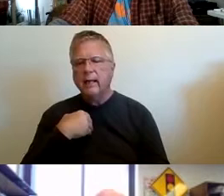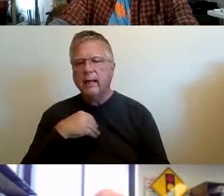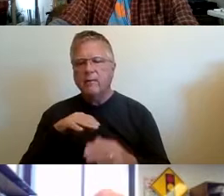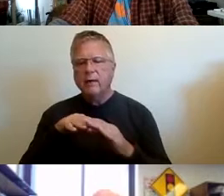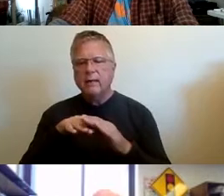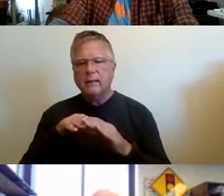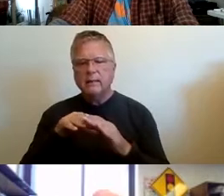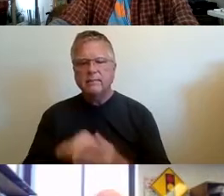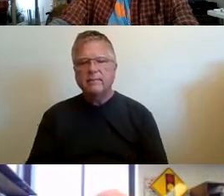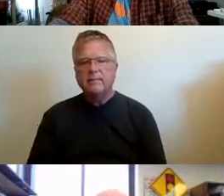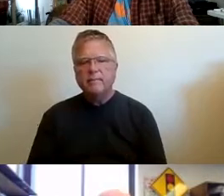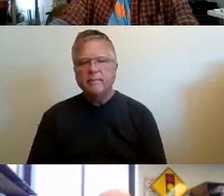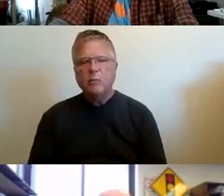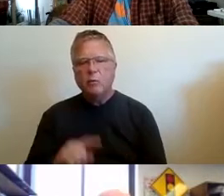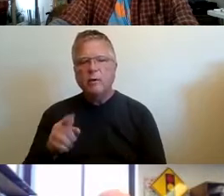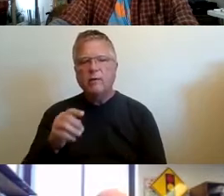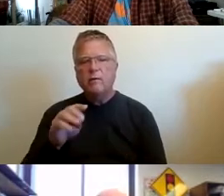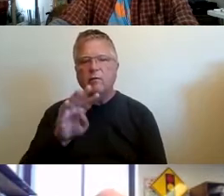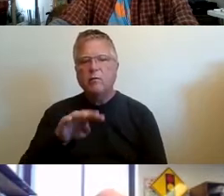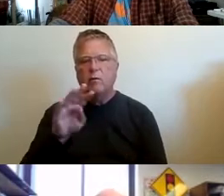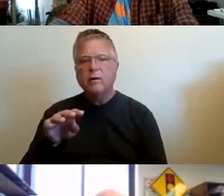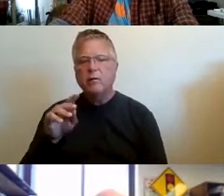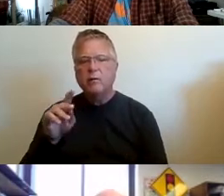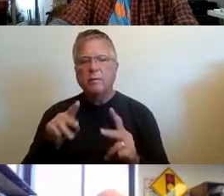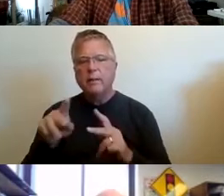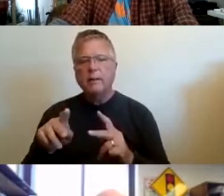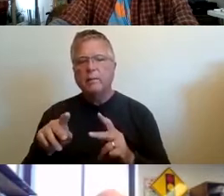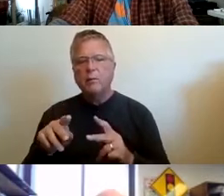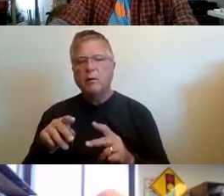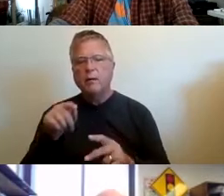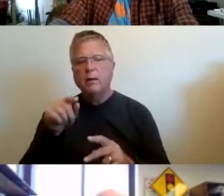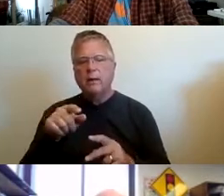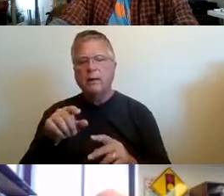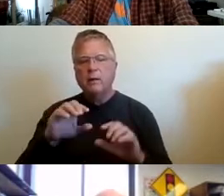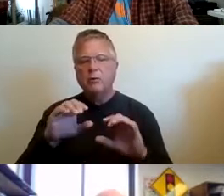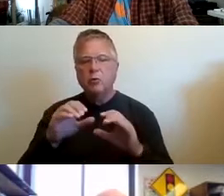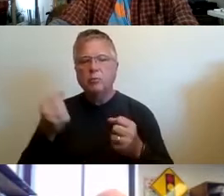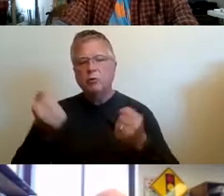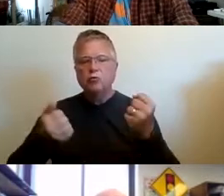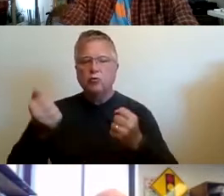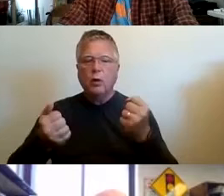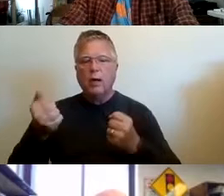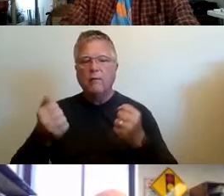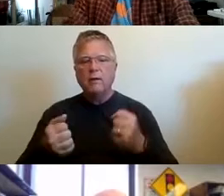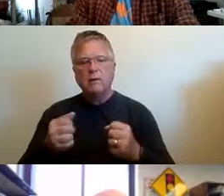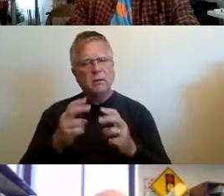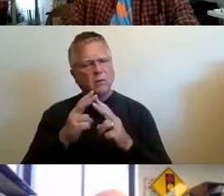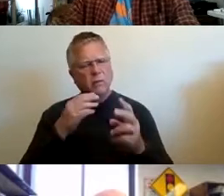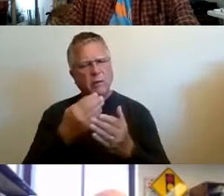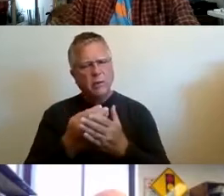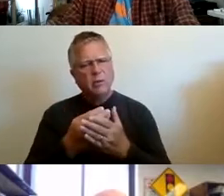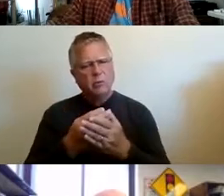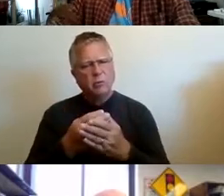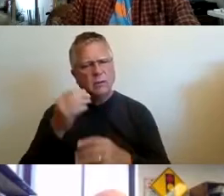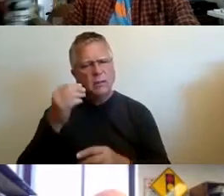We have only 44% of the people in those track groups are driving alone. So that's a very good sign, and kind of tell